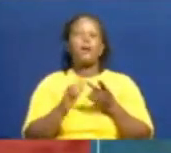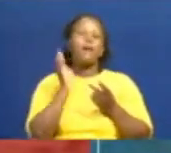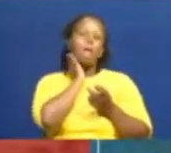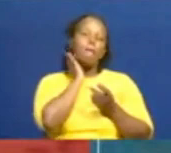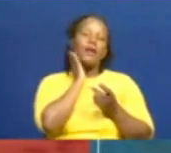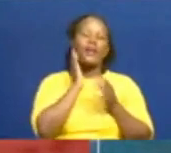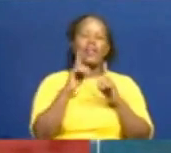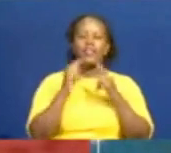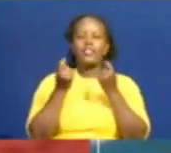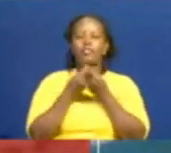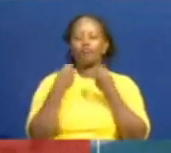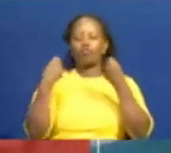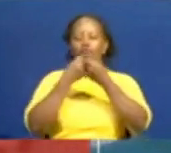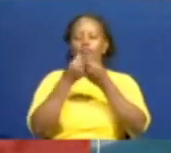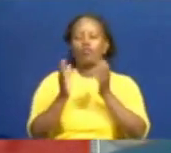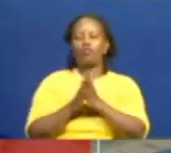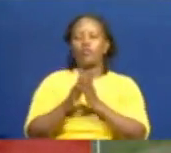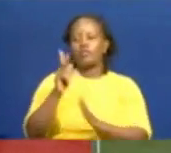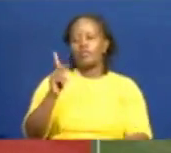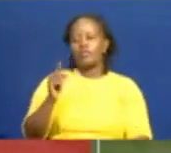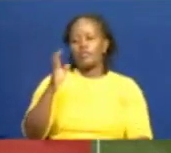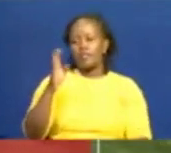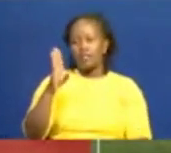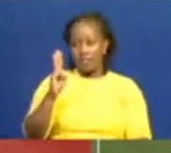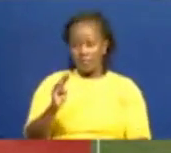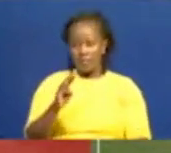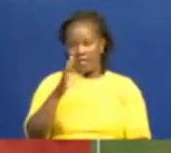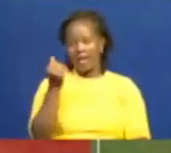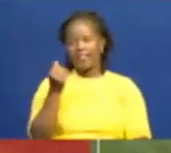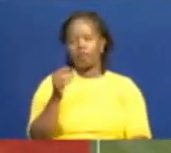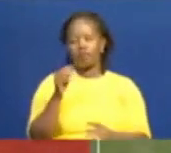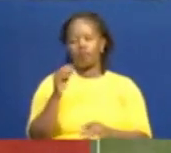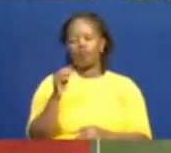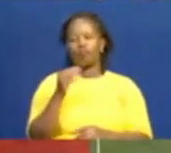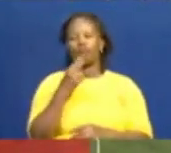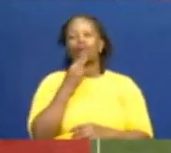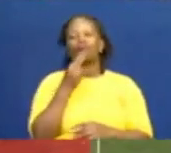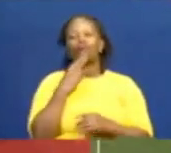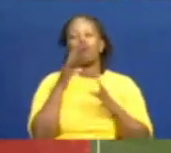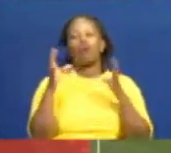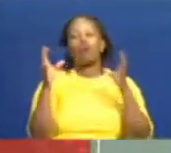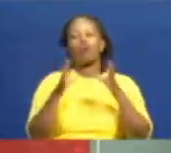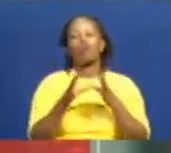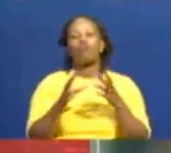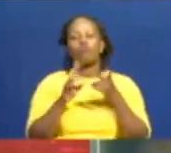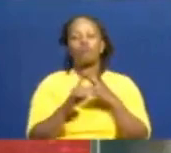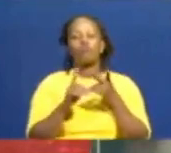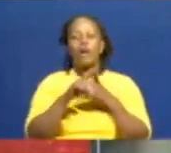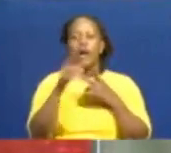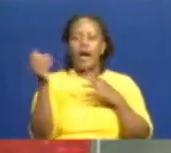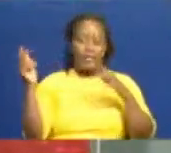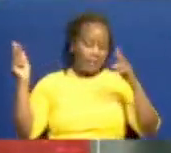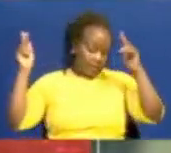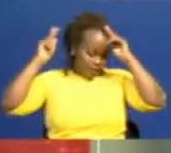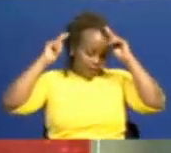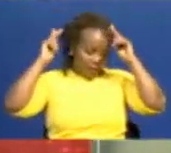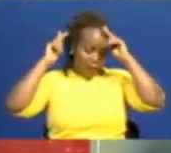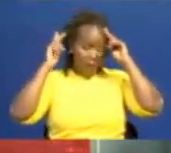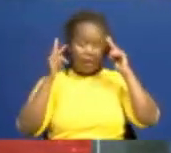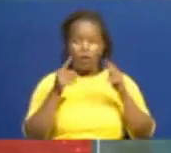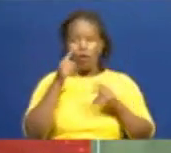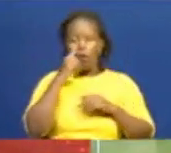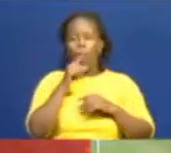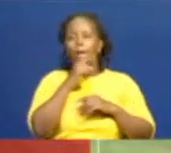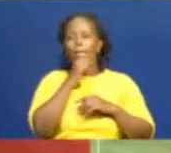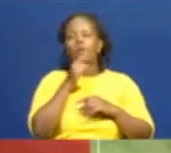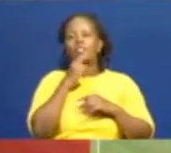KCB. Nzoia Sugar lock horns with Police FC. Ulinzi Stars play Kakamega Homeboys, while Bidco United will